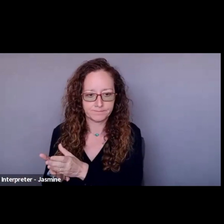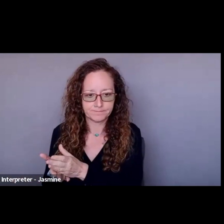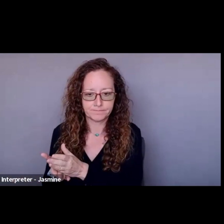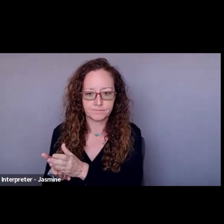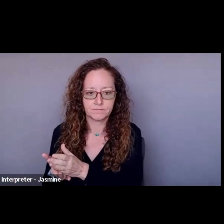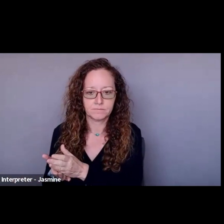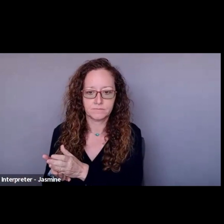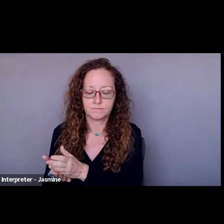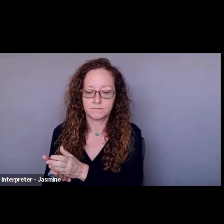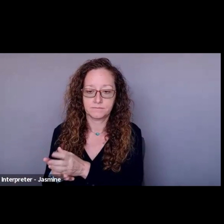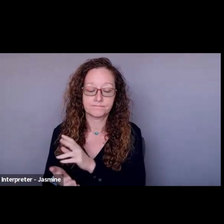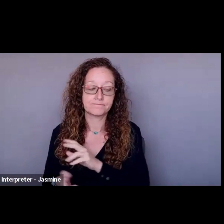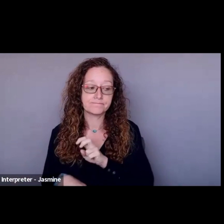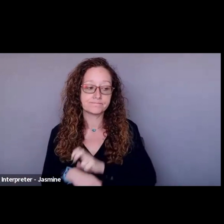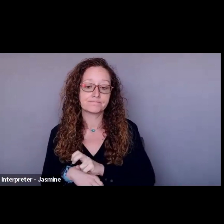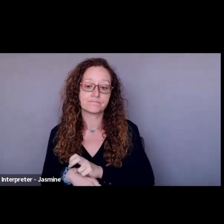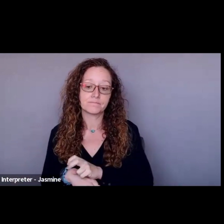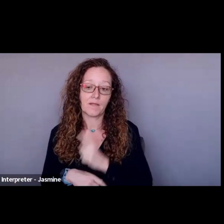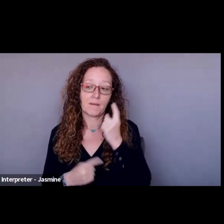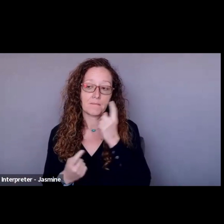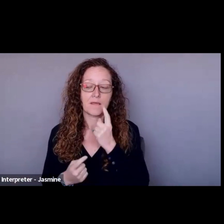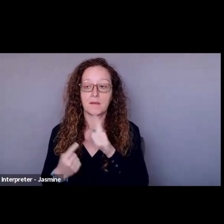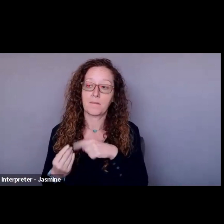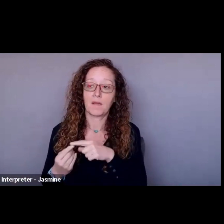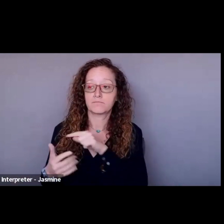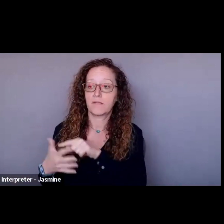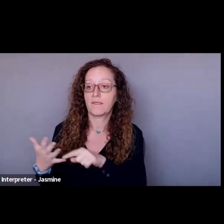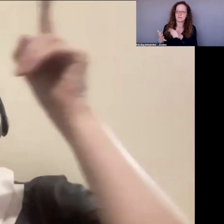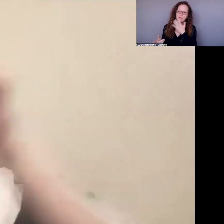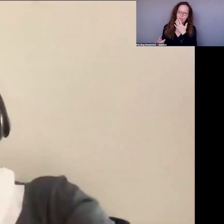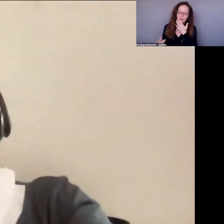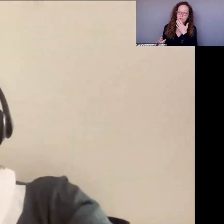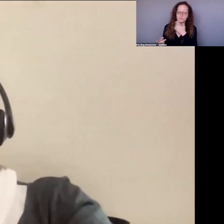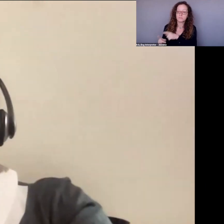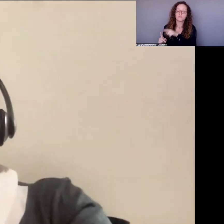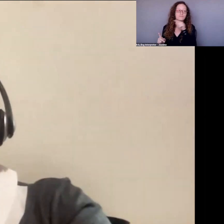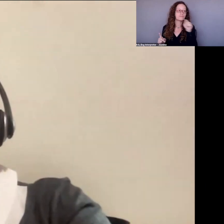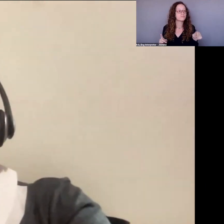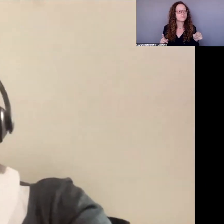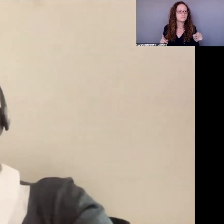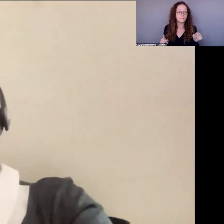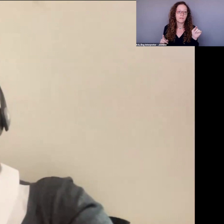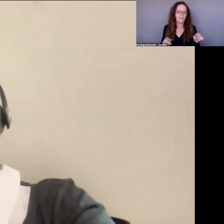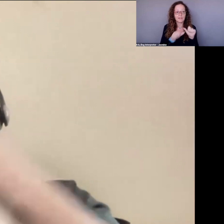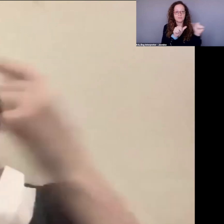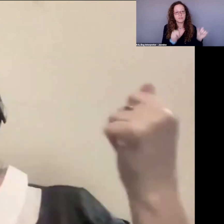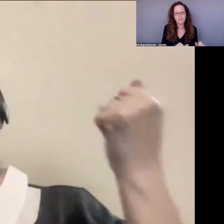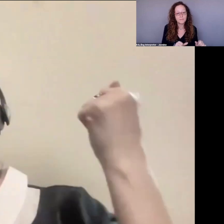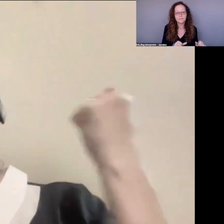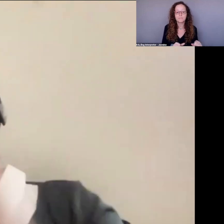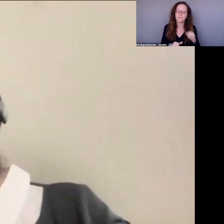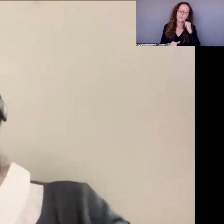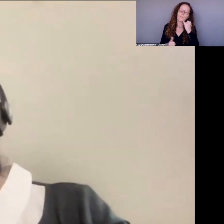just say, I'm thinking these colors with this shape, or for costume, something